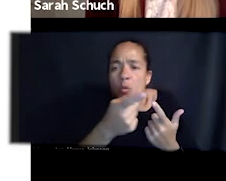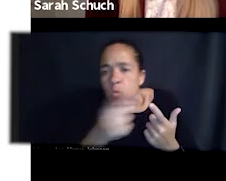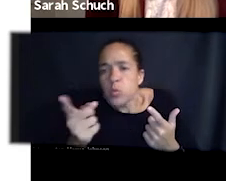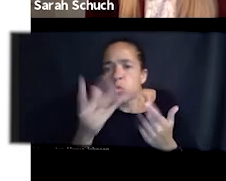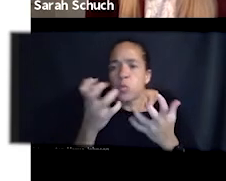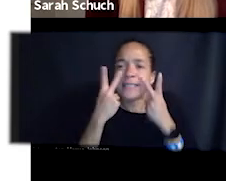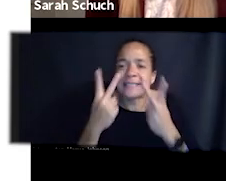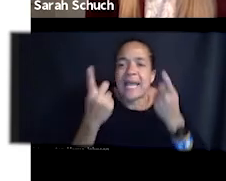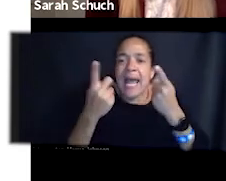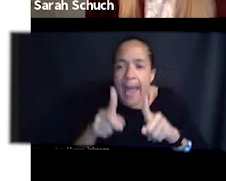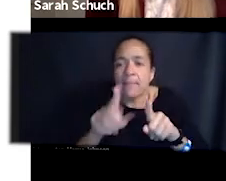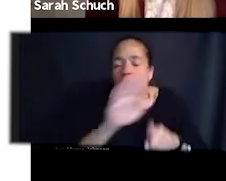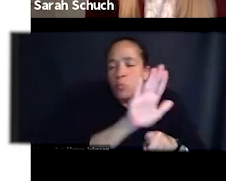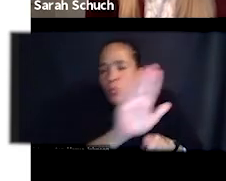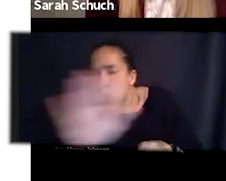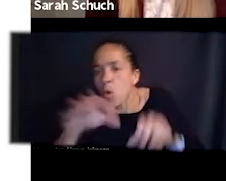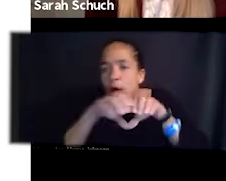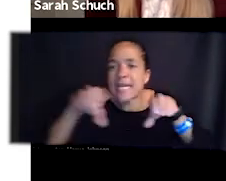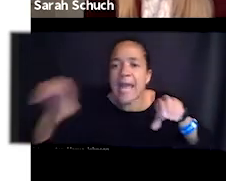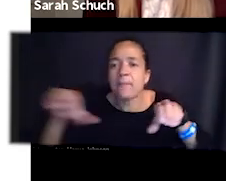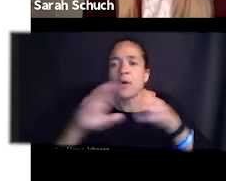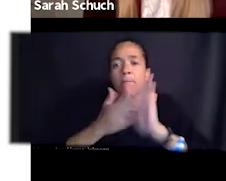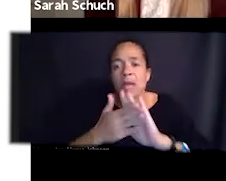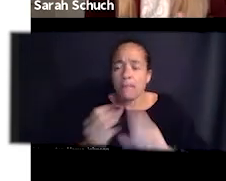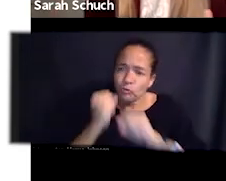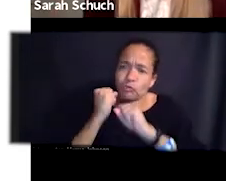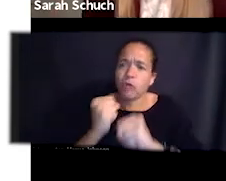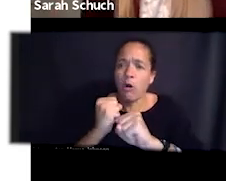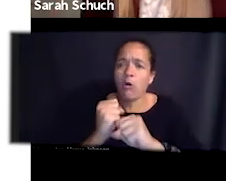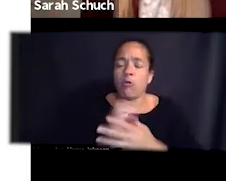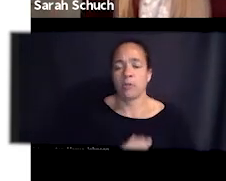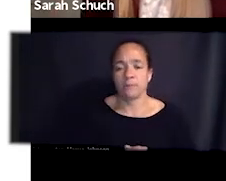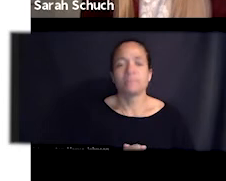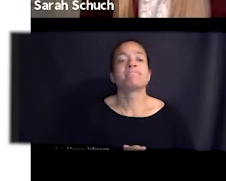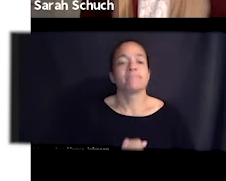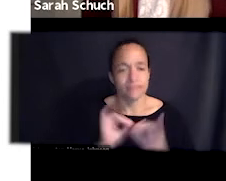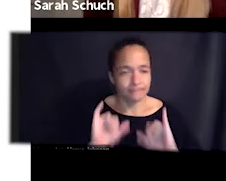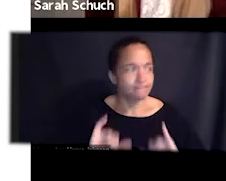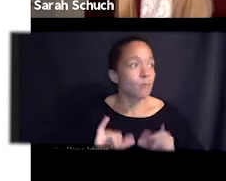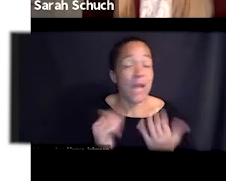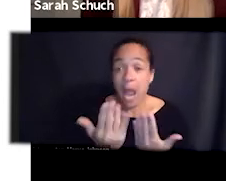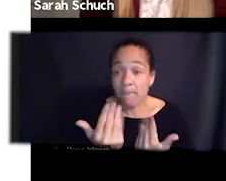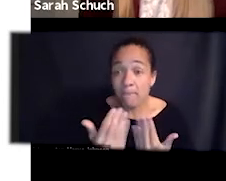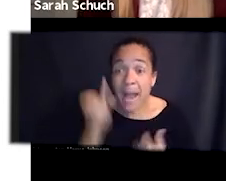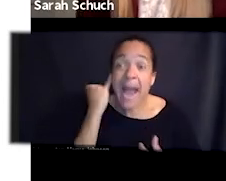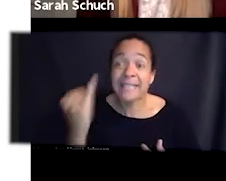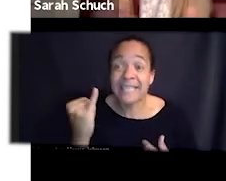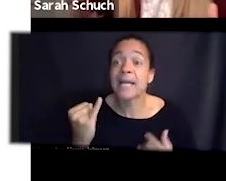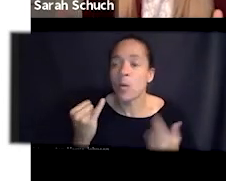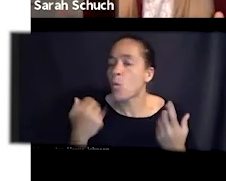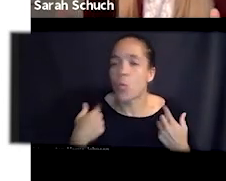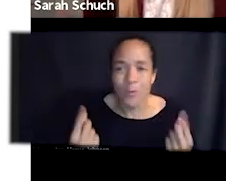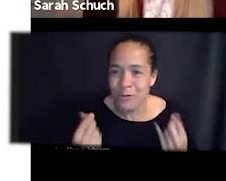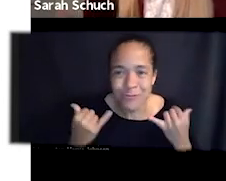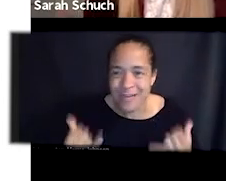happen in your neighborhoods to help strengthen them? And then we're like, okay, now we have all these ideas, now what? So we let them vote. We said,